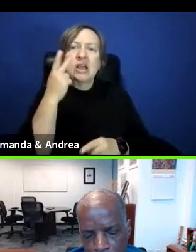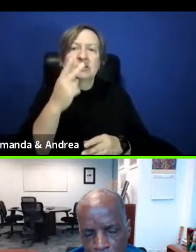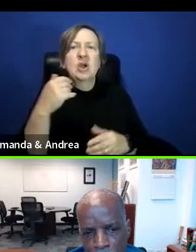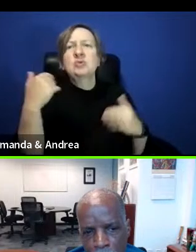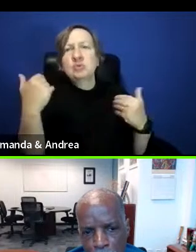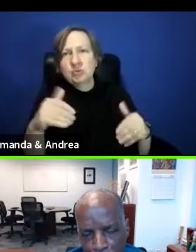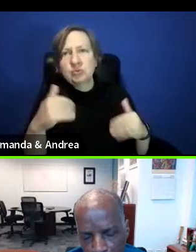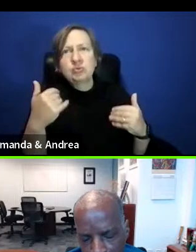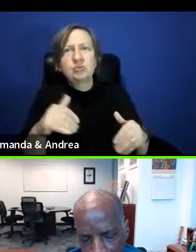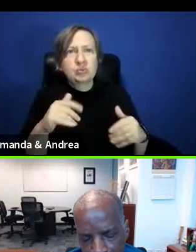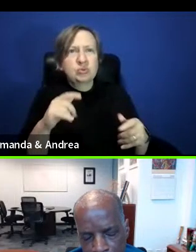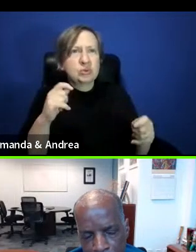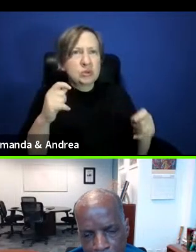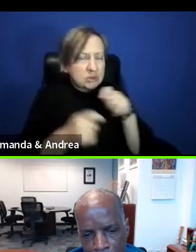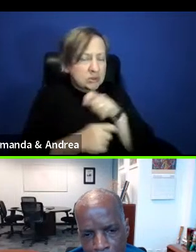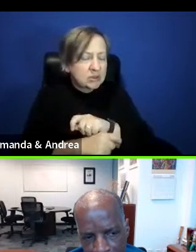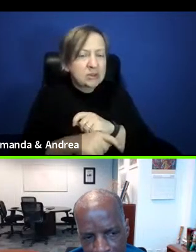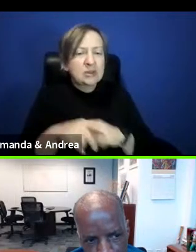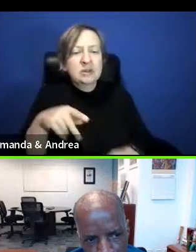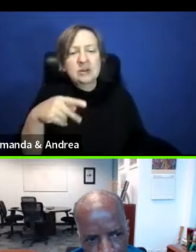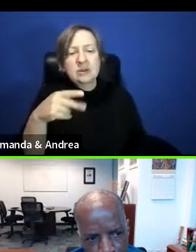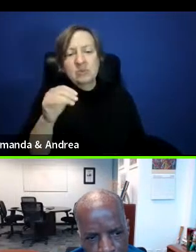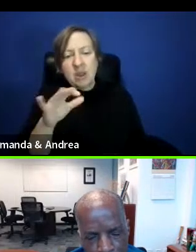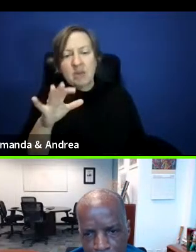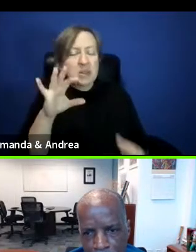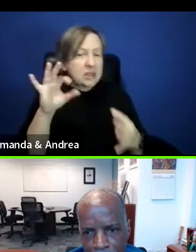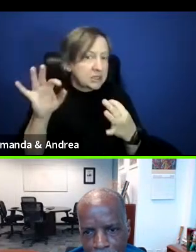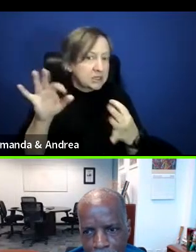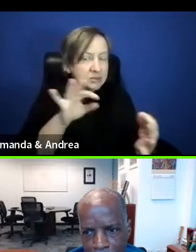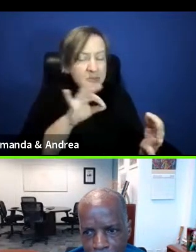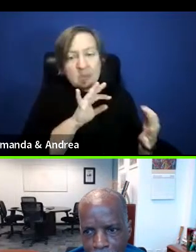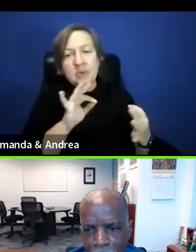of public input